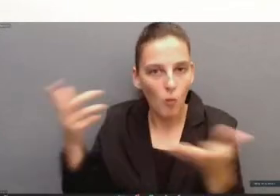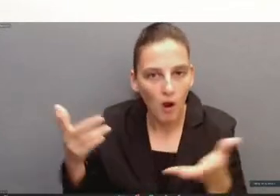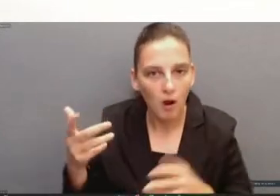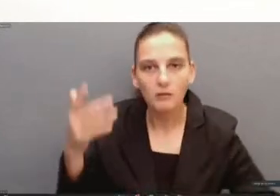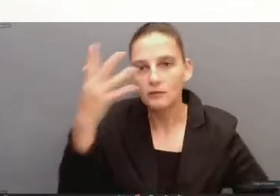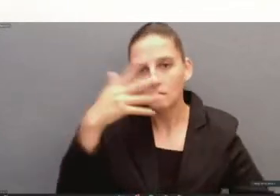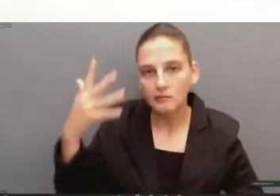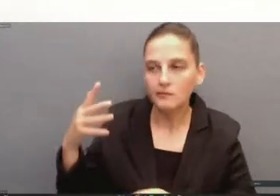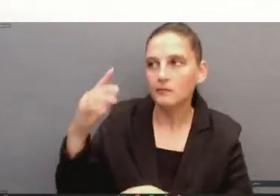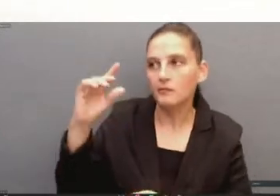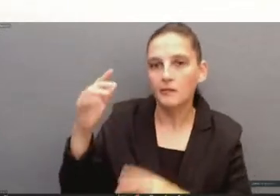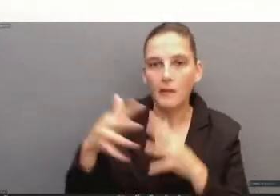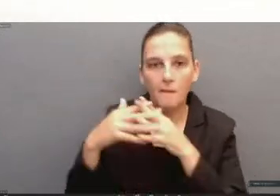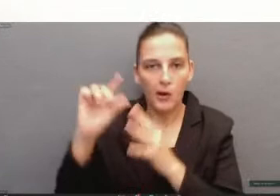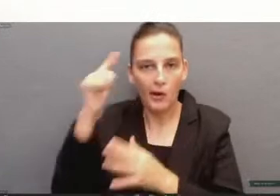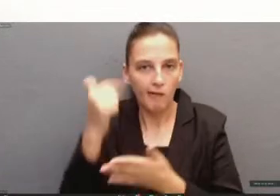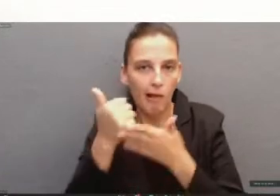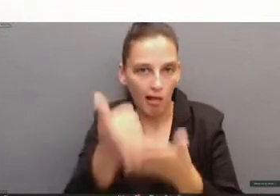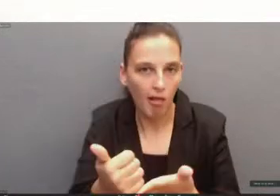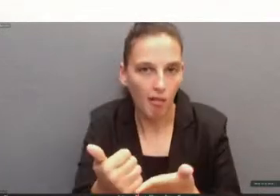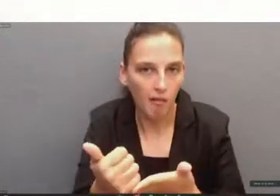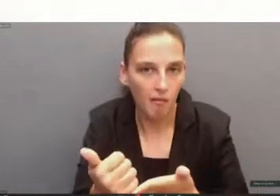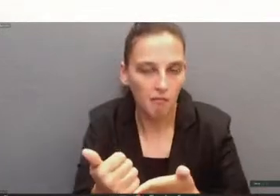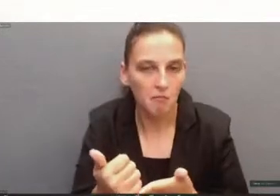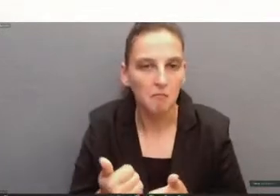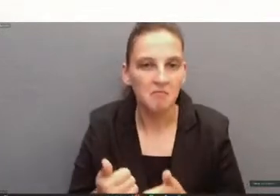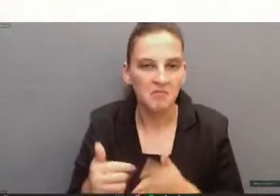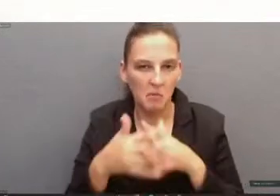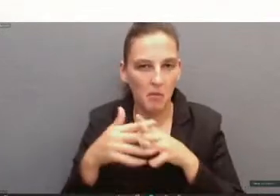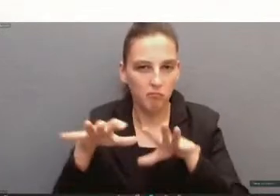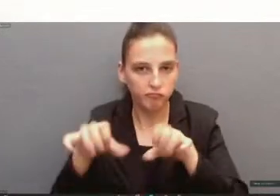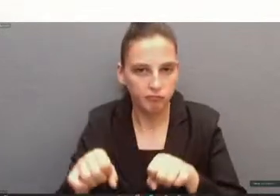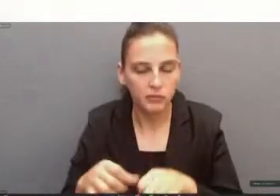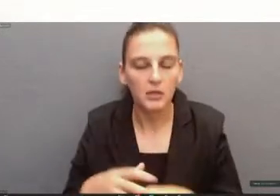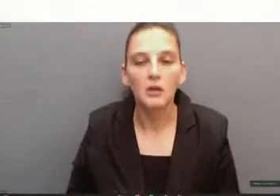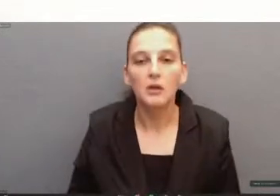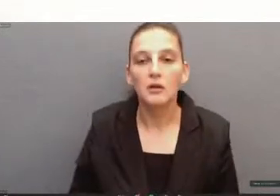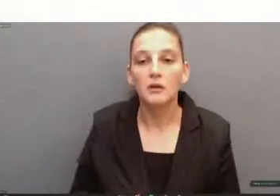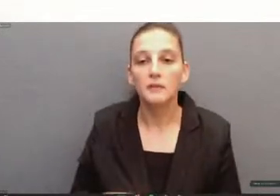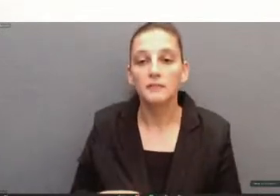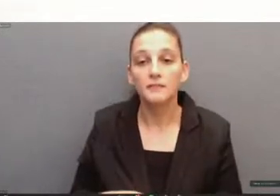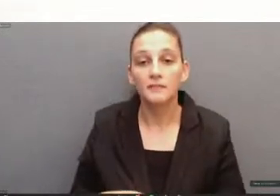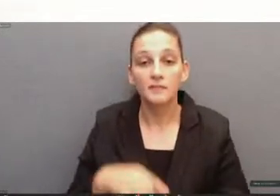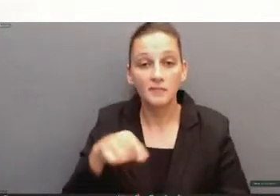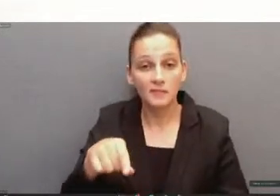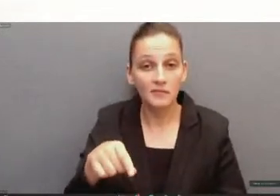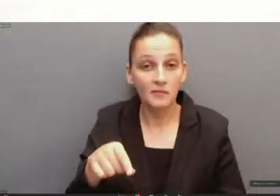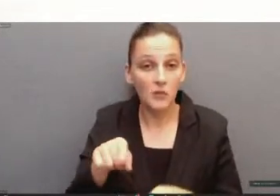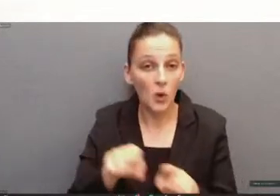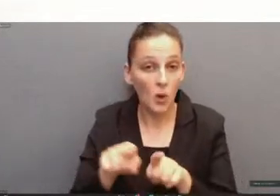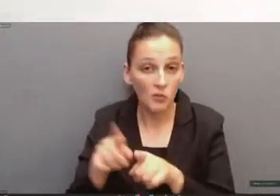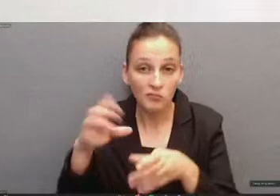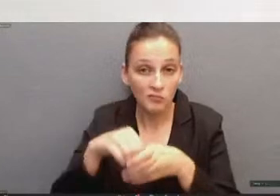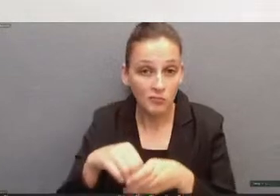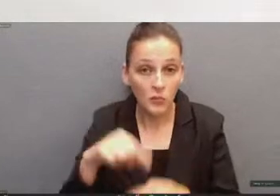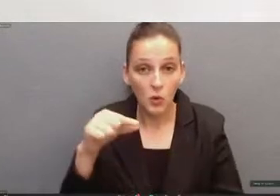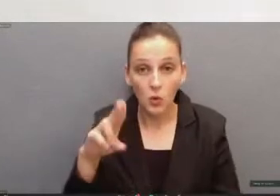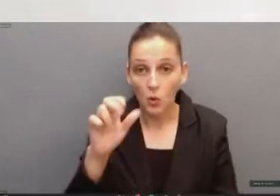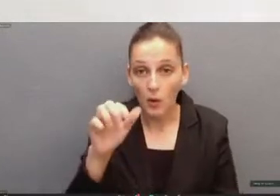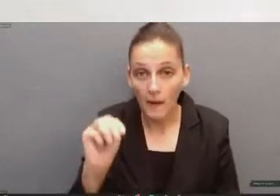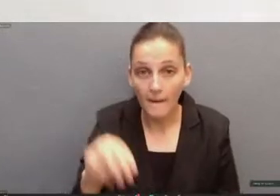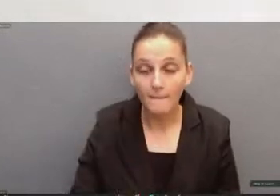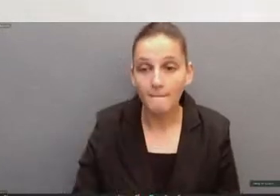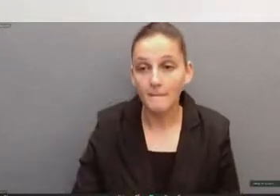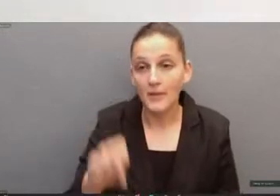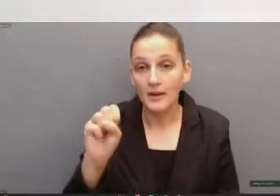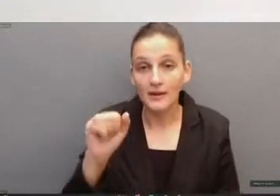the US government. Then also you include the populations of Guam, Chamorro, Saipan,